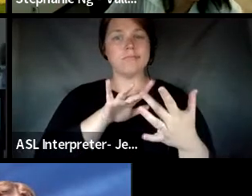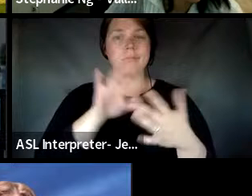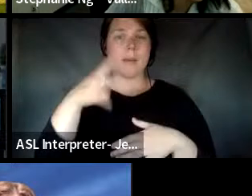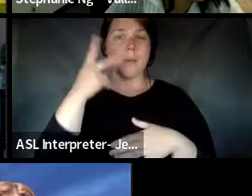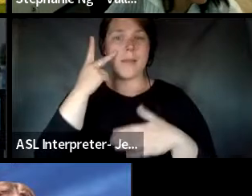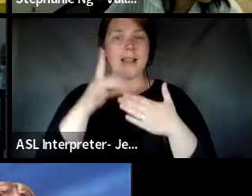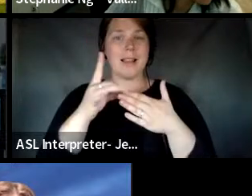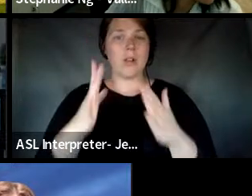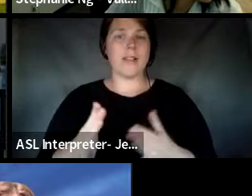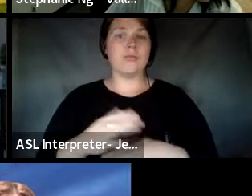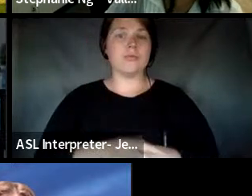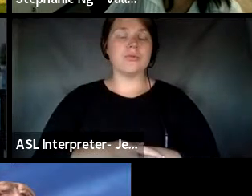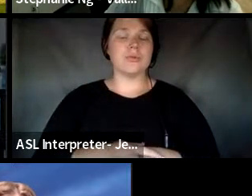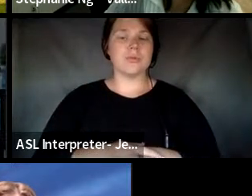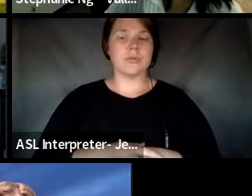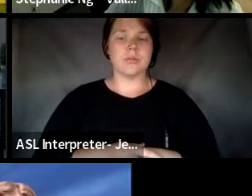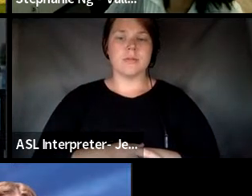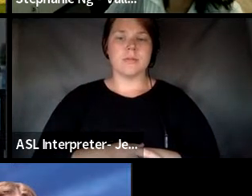leaders.